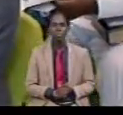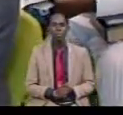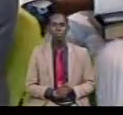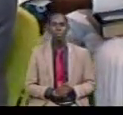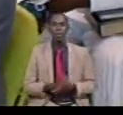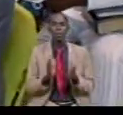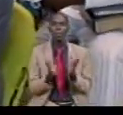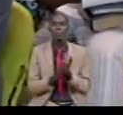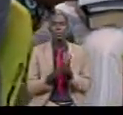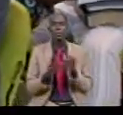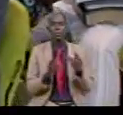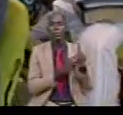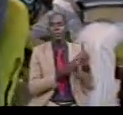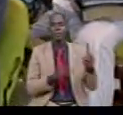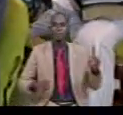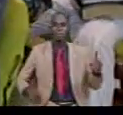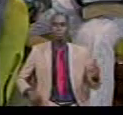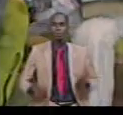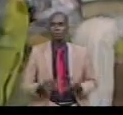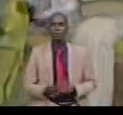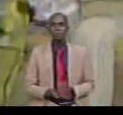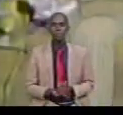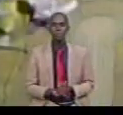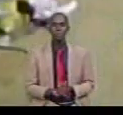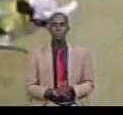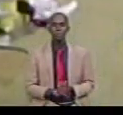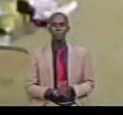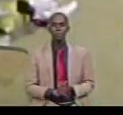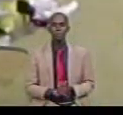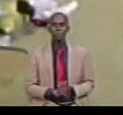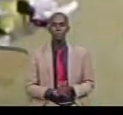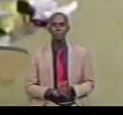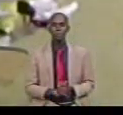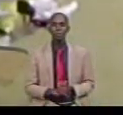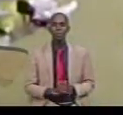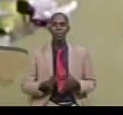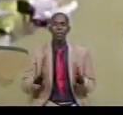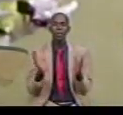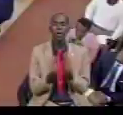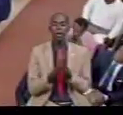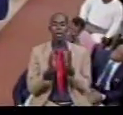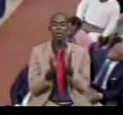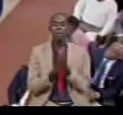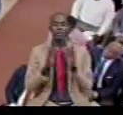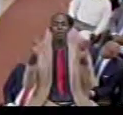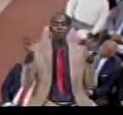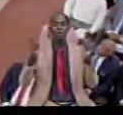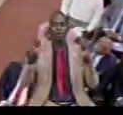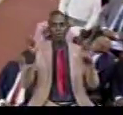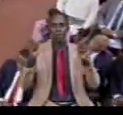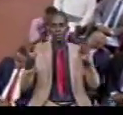Praise the Lord. Give an anniversary, hallelujah.